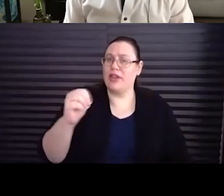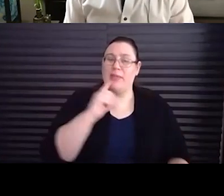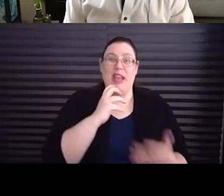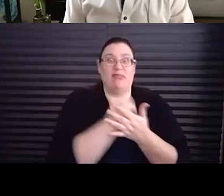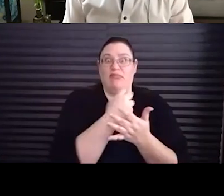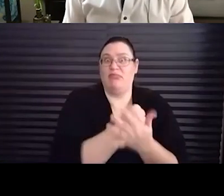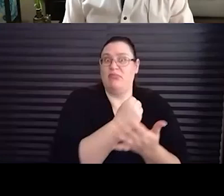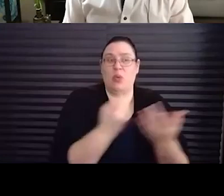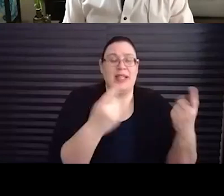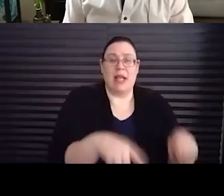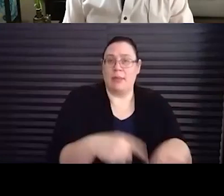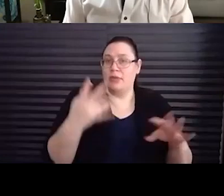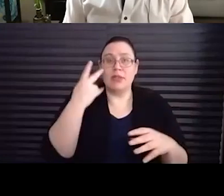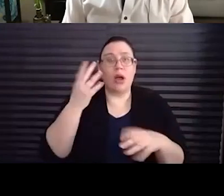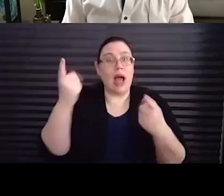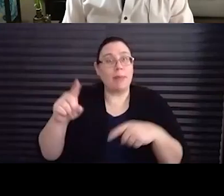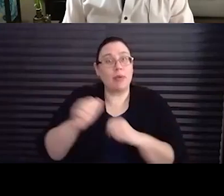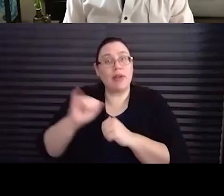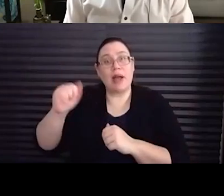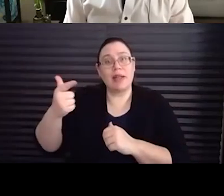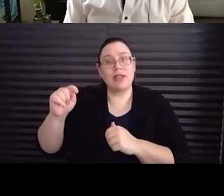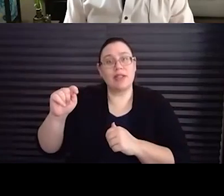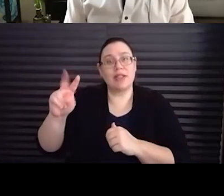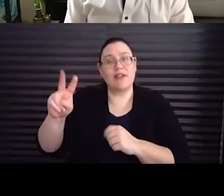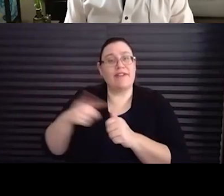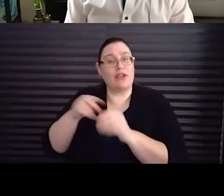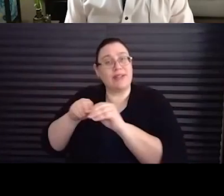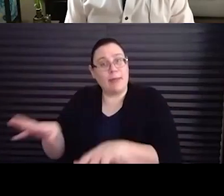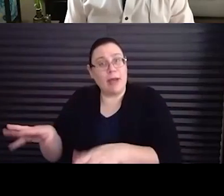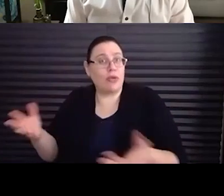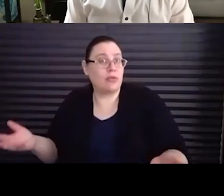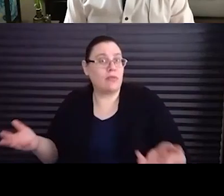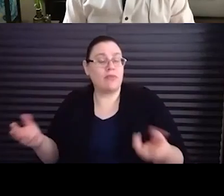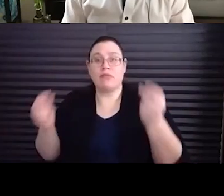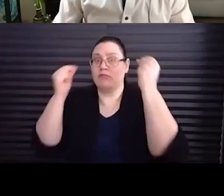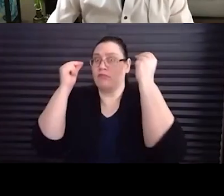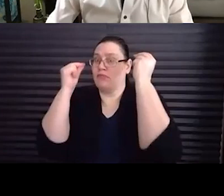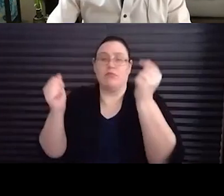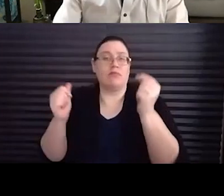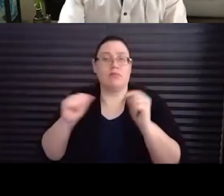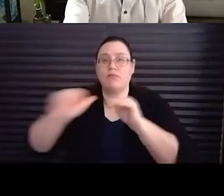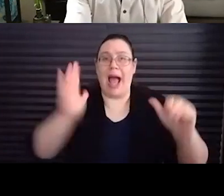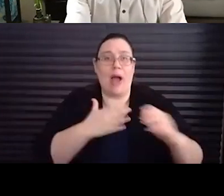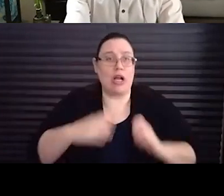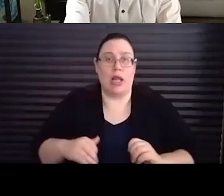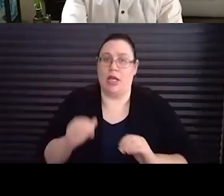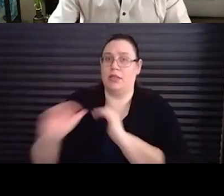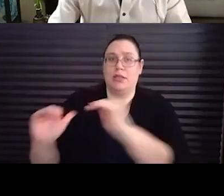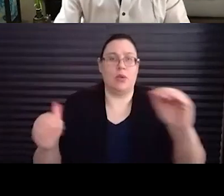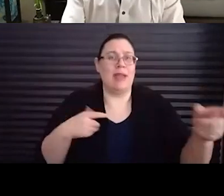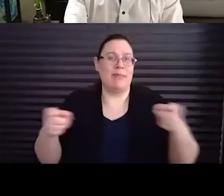it's happening. We saw it happen with IGTV when that first got released. We immediately went to our clients. We managed, you know,